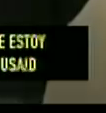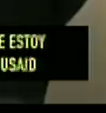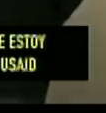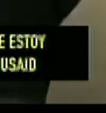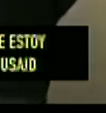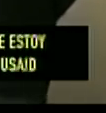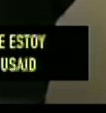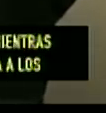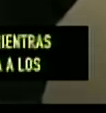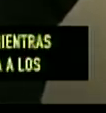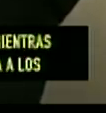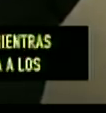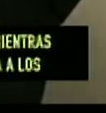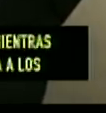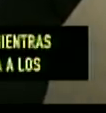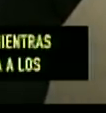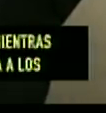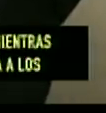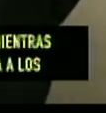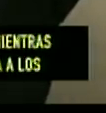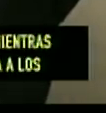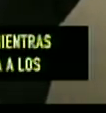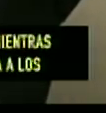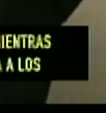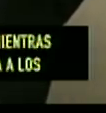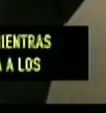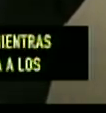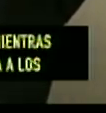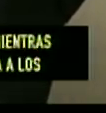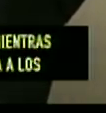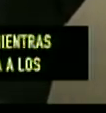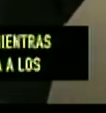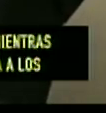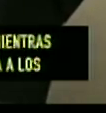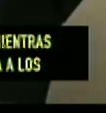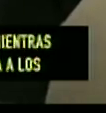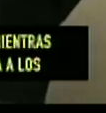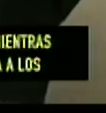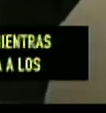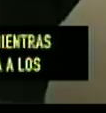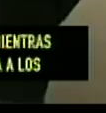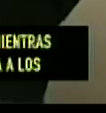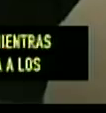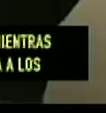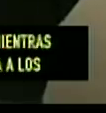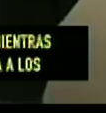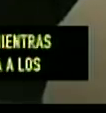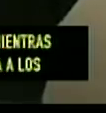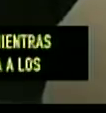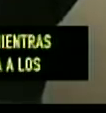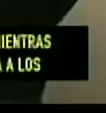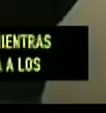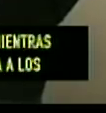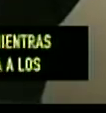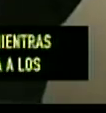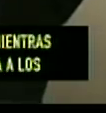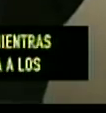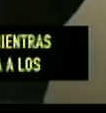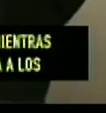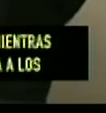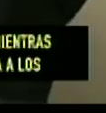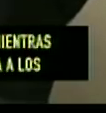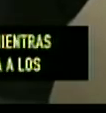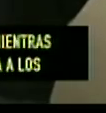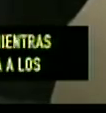from USAID to support the interim government and the people of Venezuela as they seek to restore